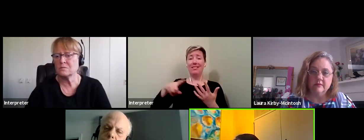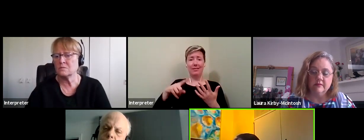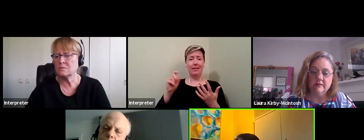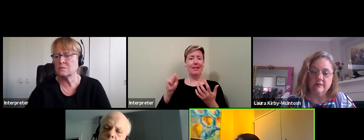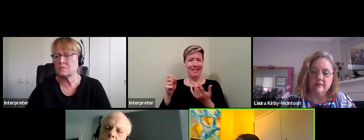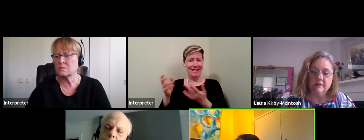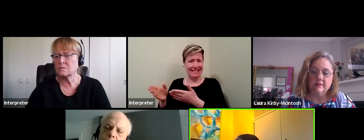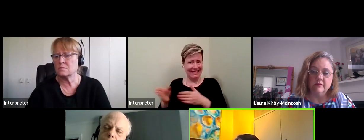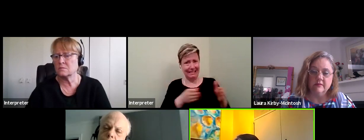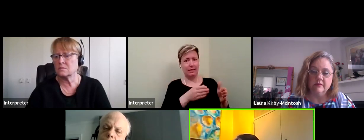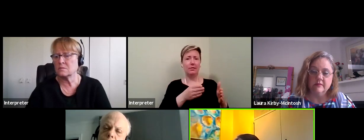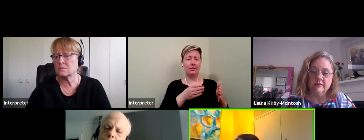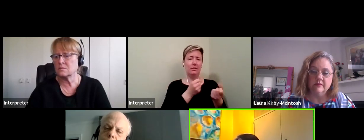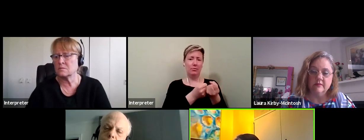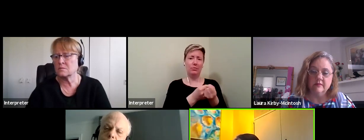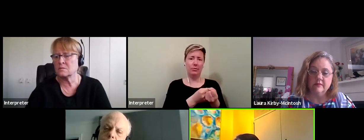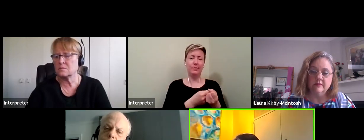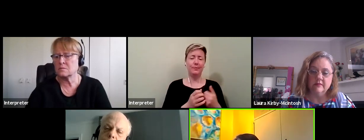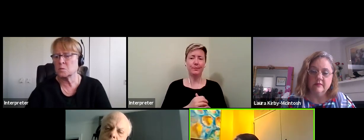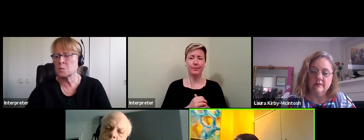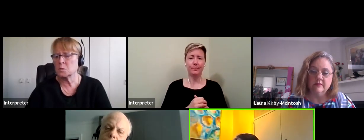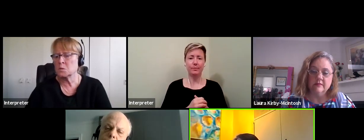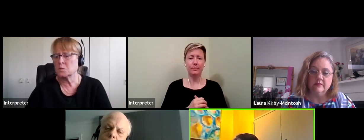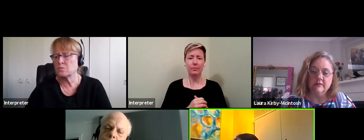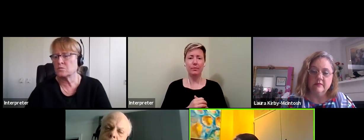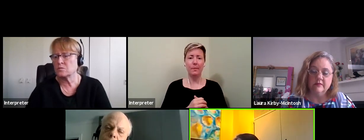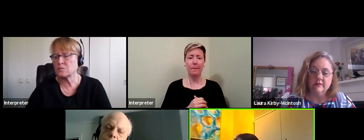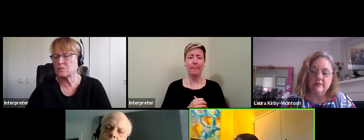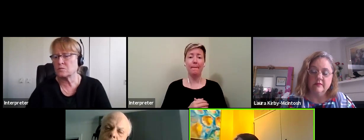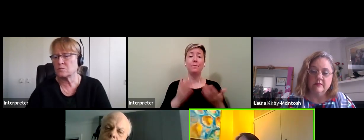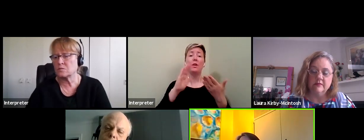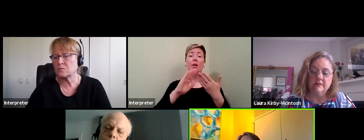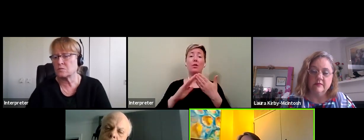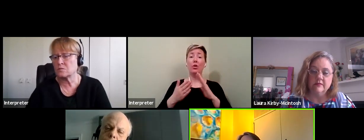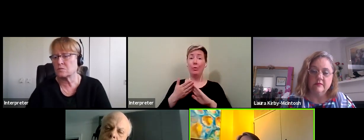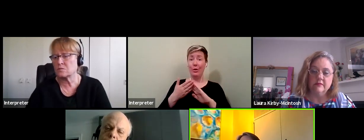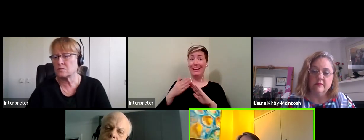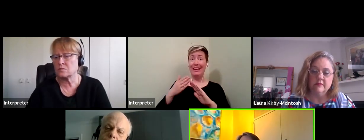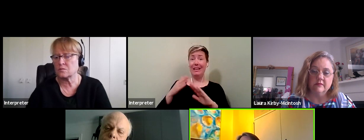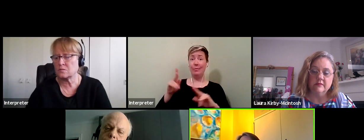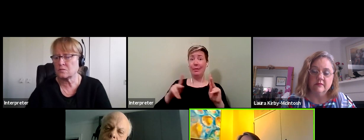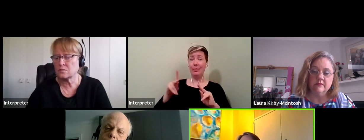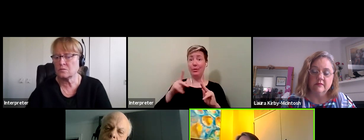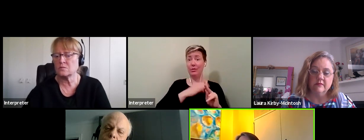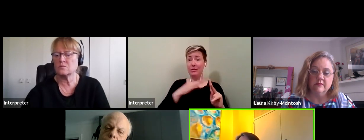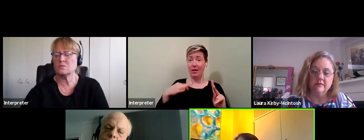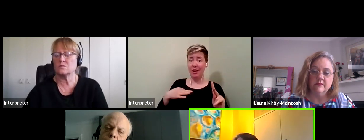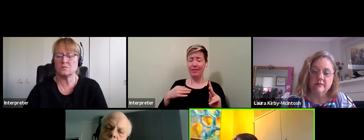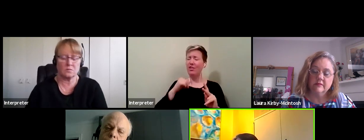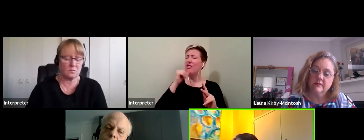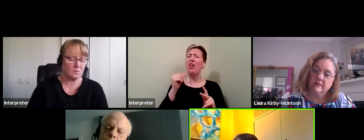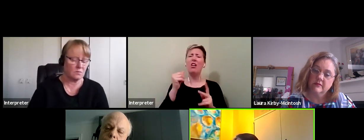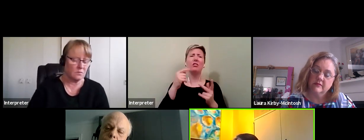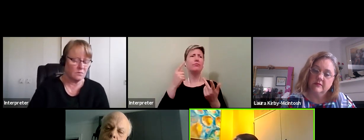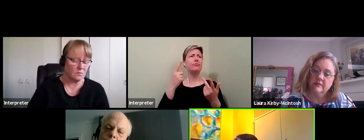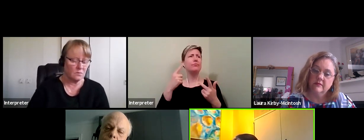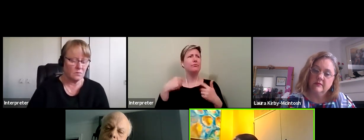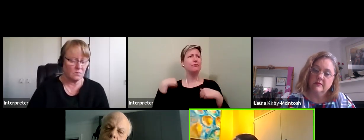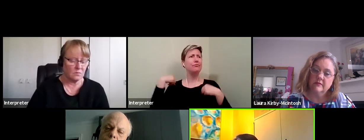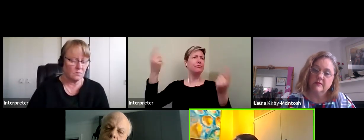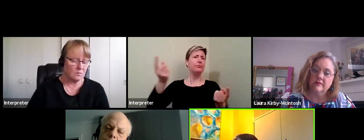finally, we need support for community providers who don't traditionally work in medical clinical contexts. We